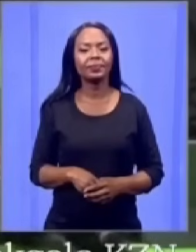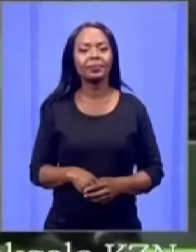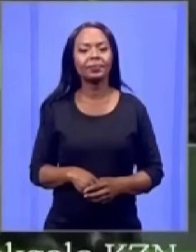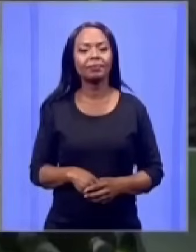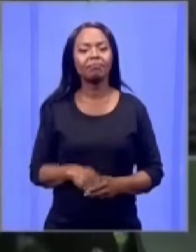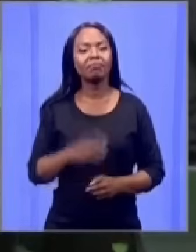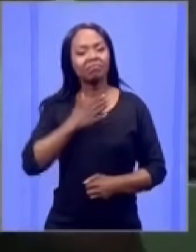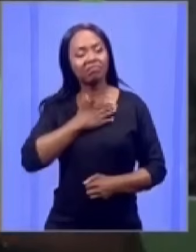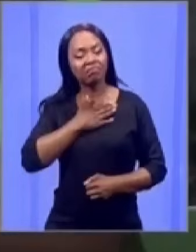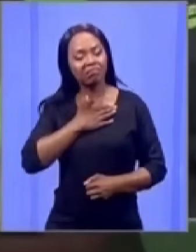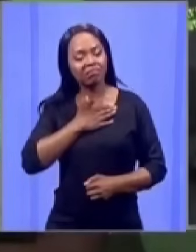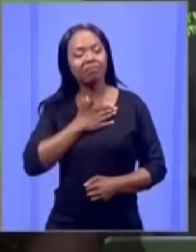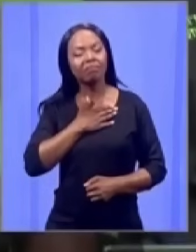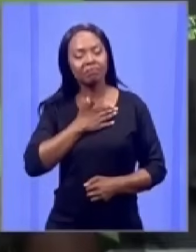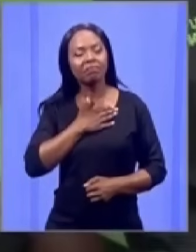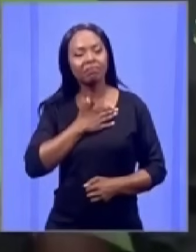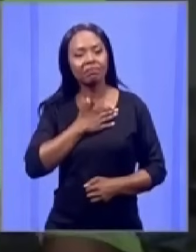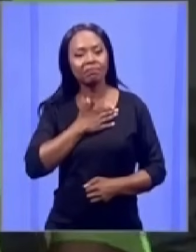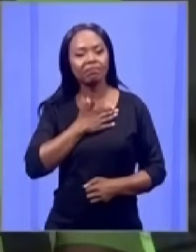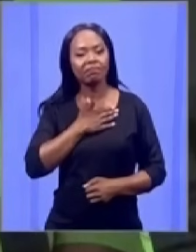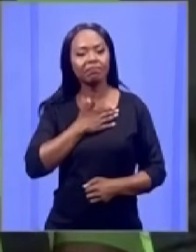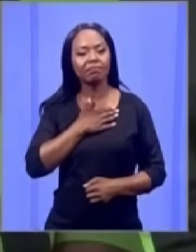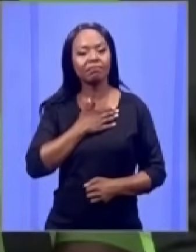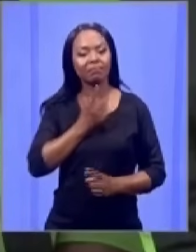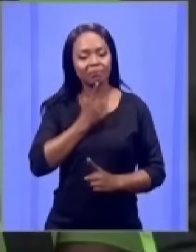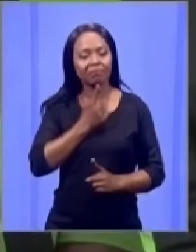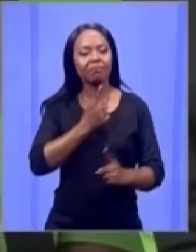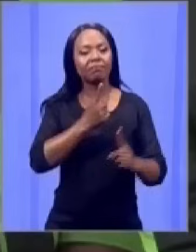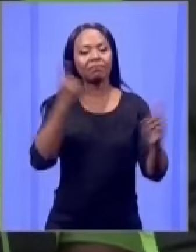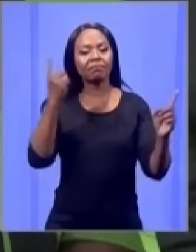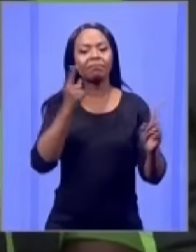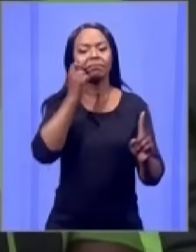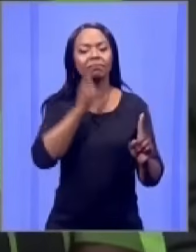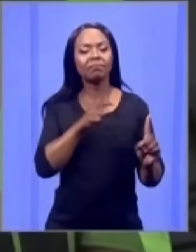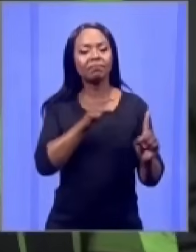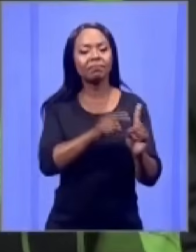pleasure to immensely announce Mr.